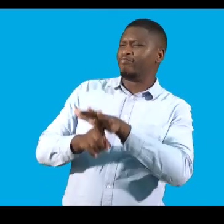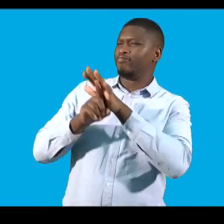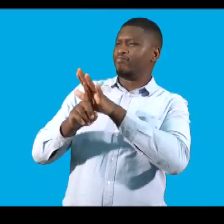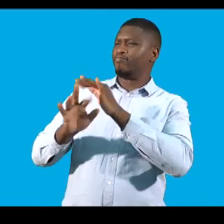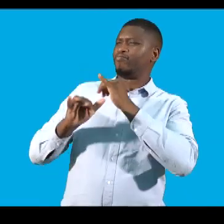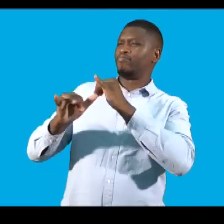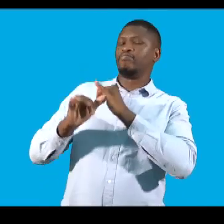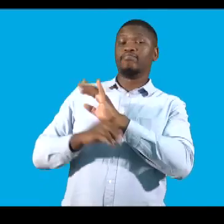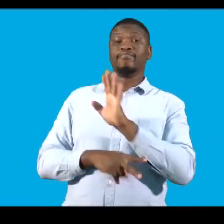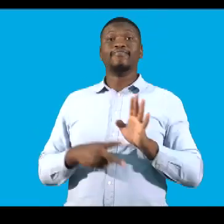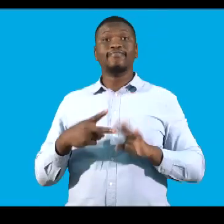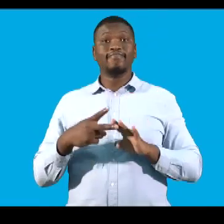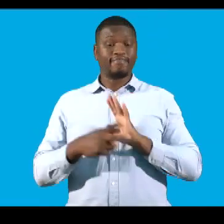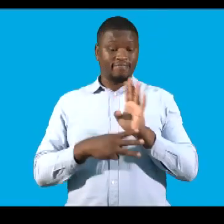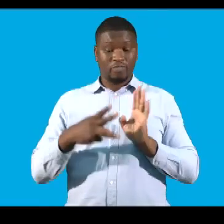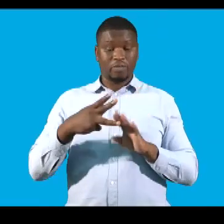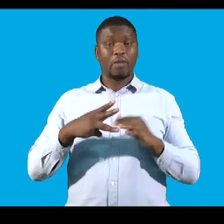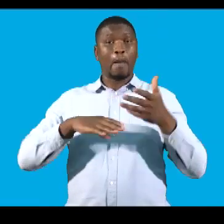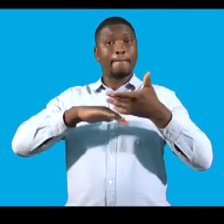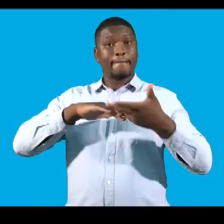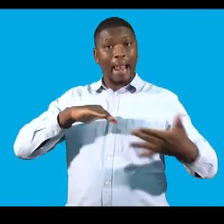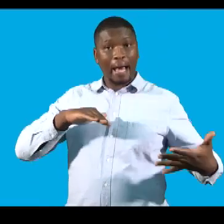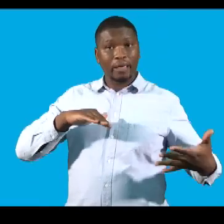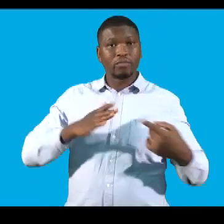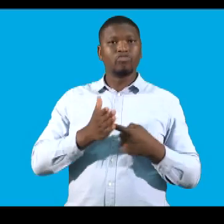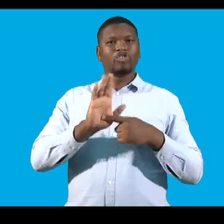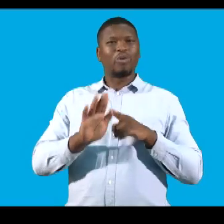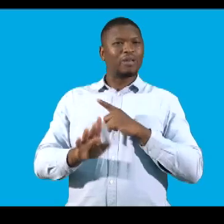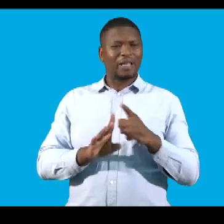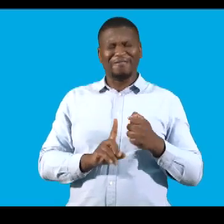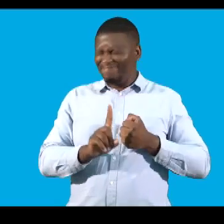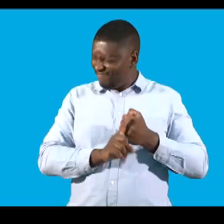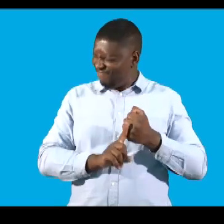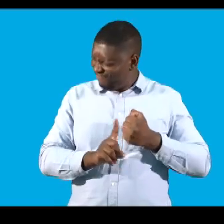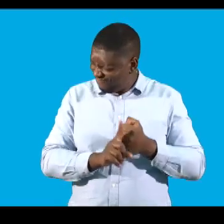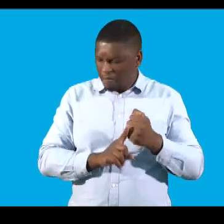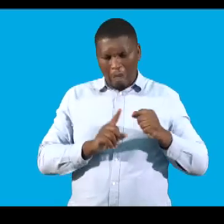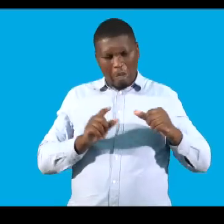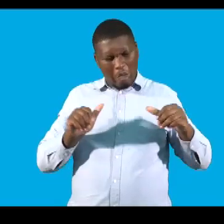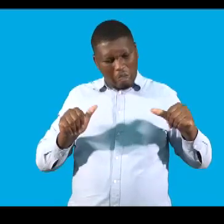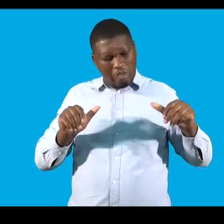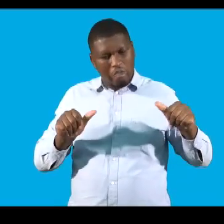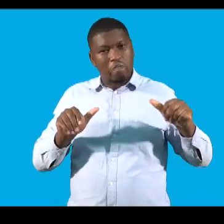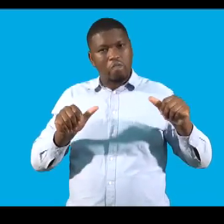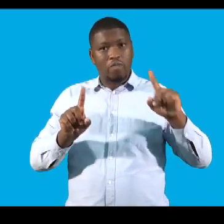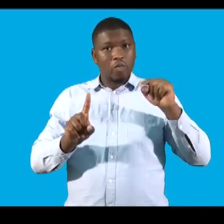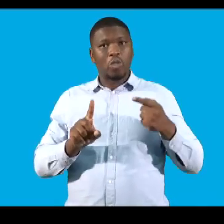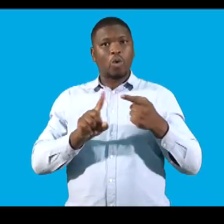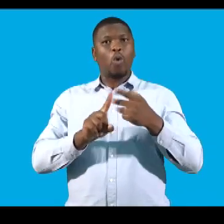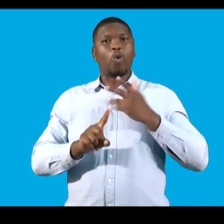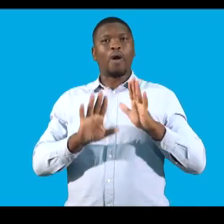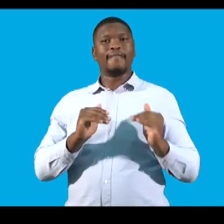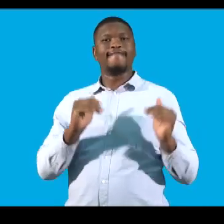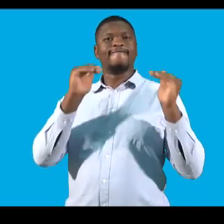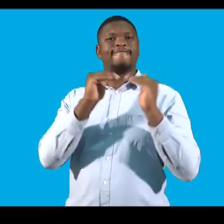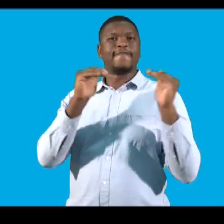intense pain, the blood, by using the word blood, that has to be endured as they fight for their freedom, looking for